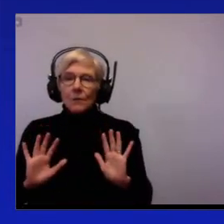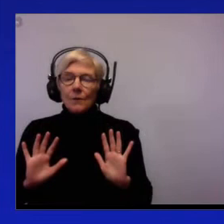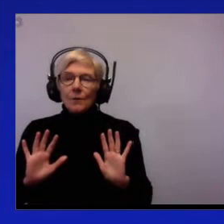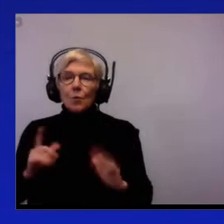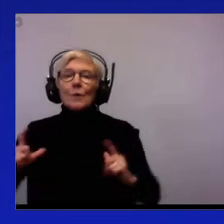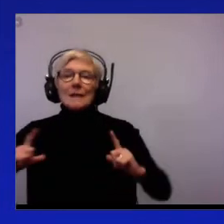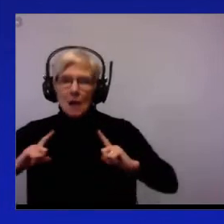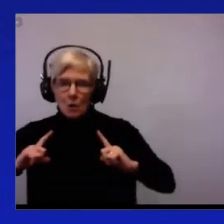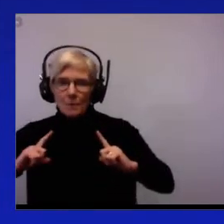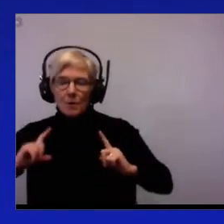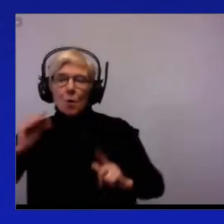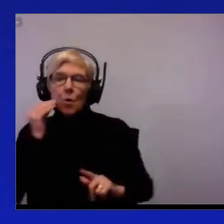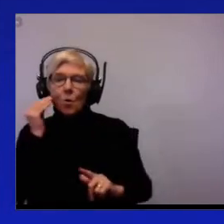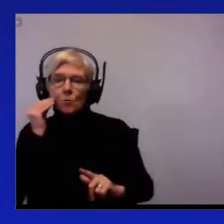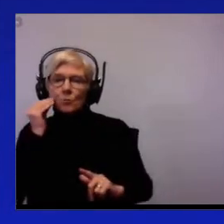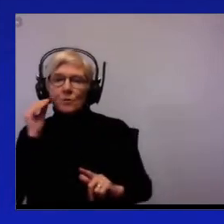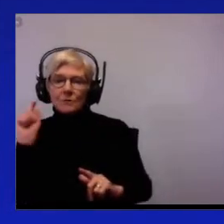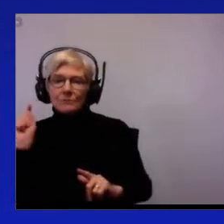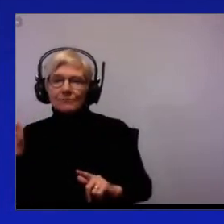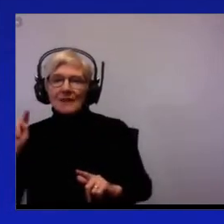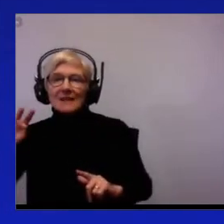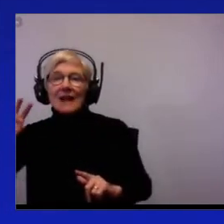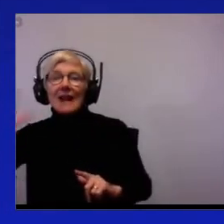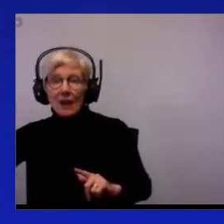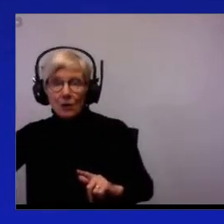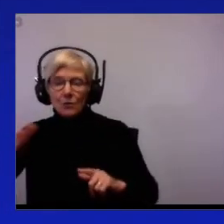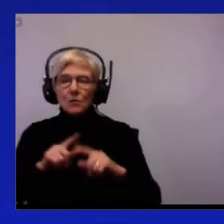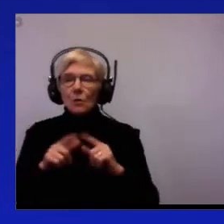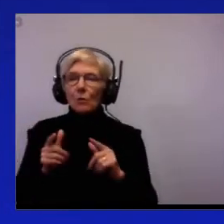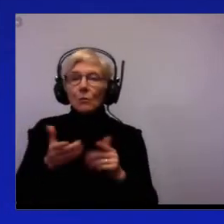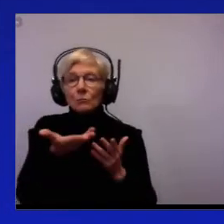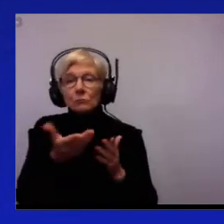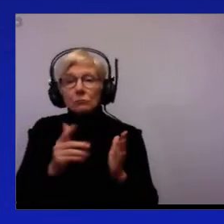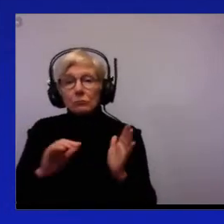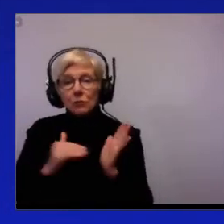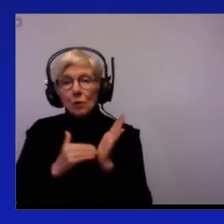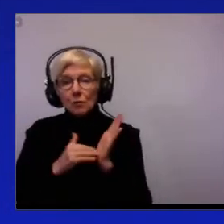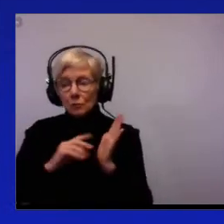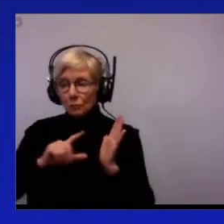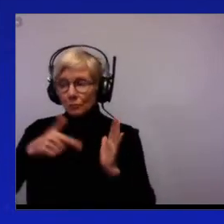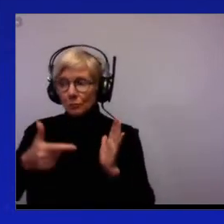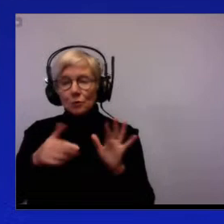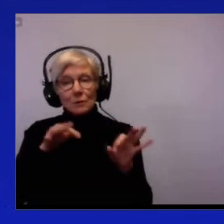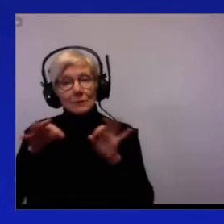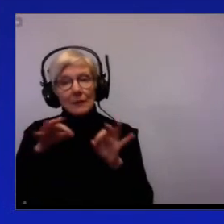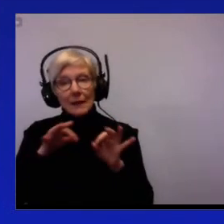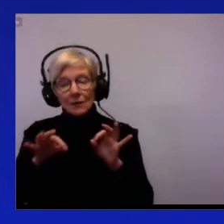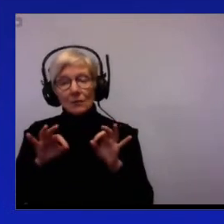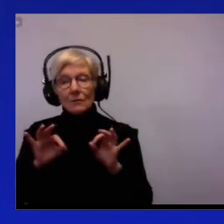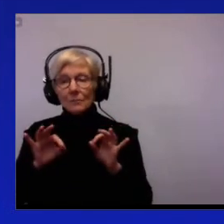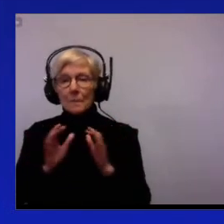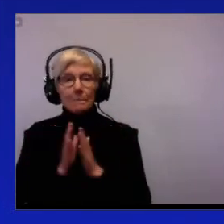retirement homes next. So that's where we're going to go. But I'll let Dr. Etches talk to you a little bit more about the other part of your question.